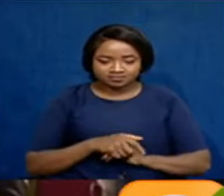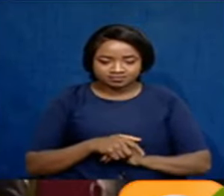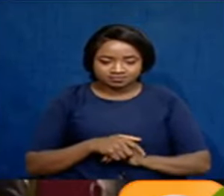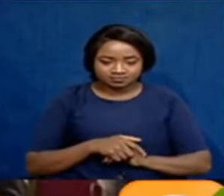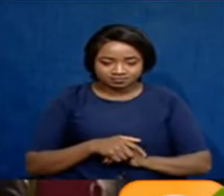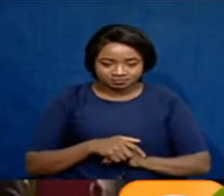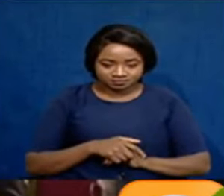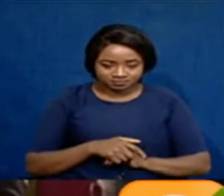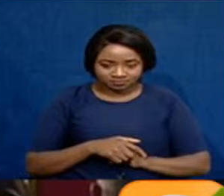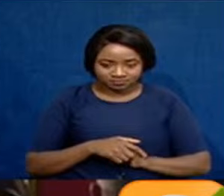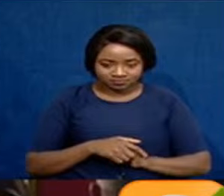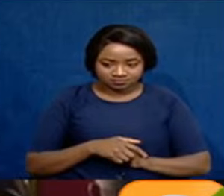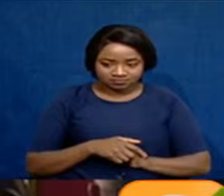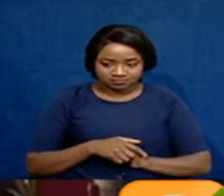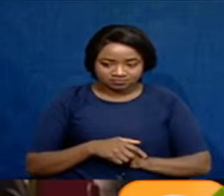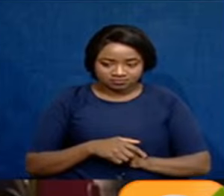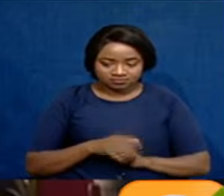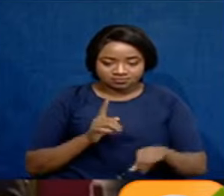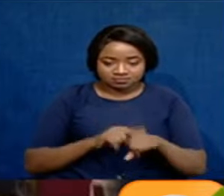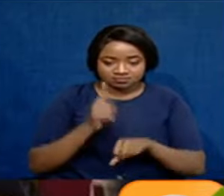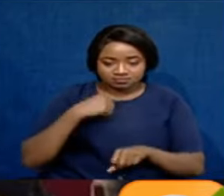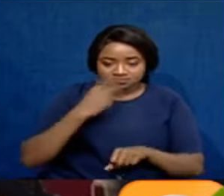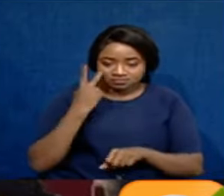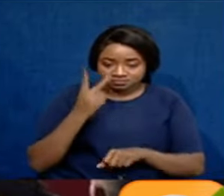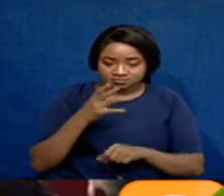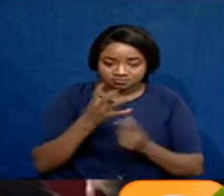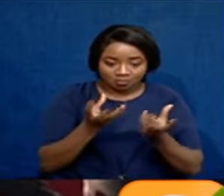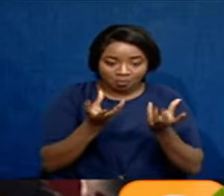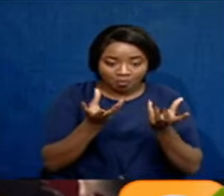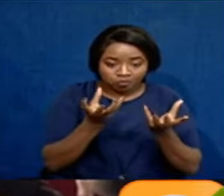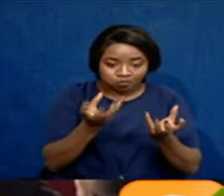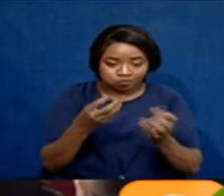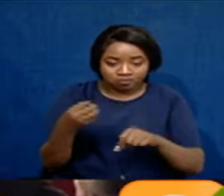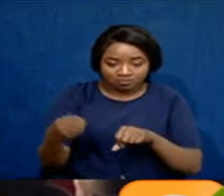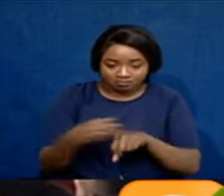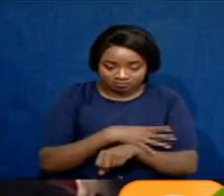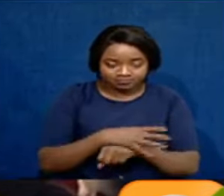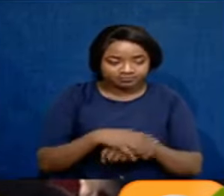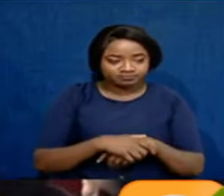let me say this, that when you look at prostate cancer, unfortunately for us,